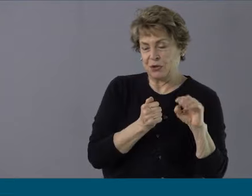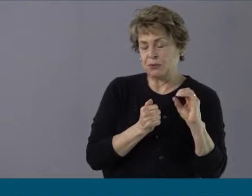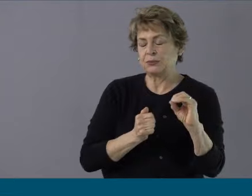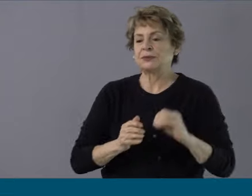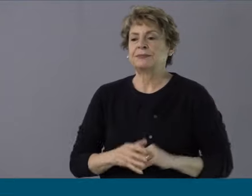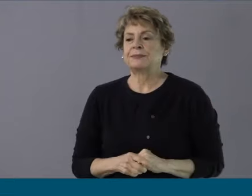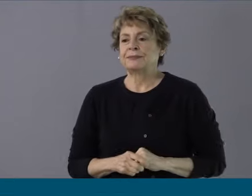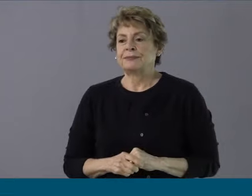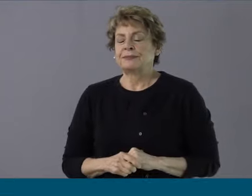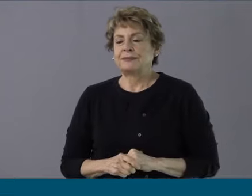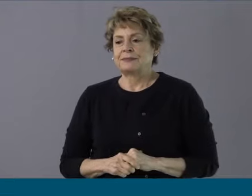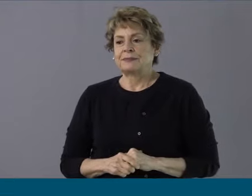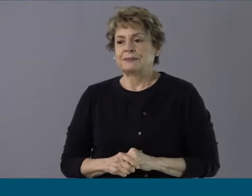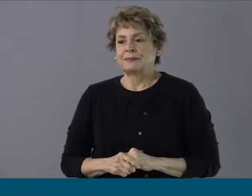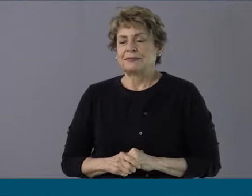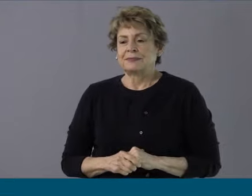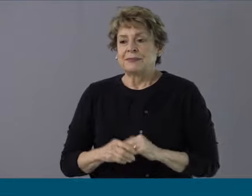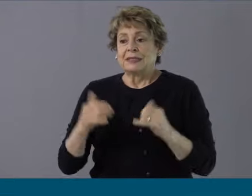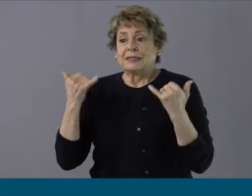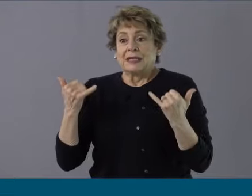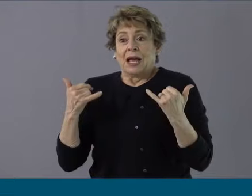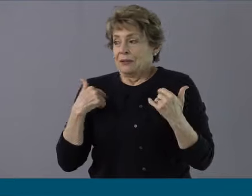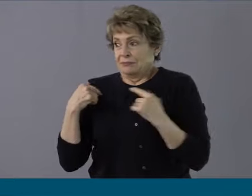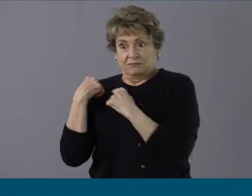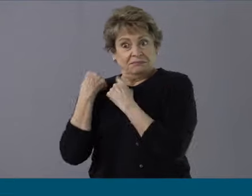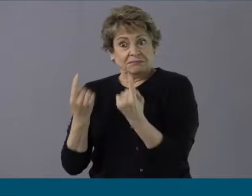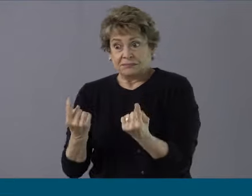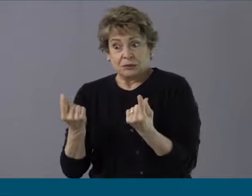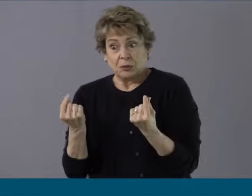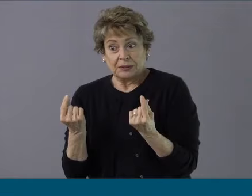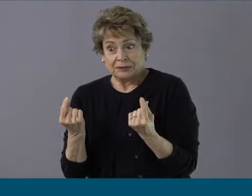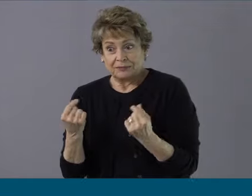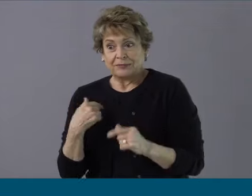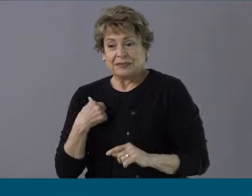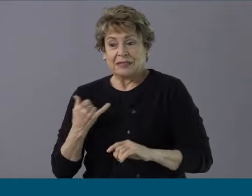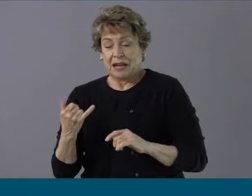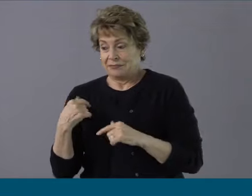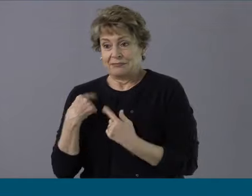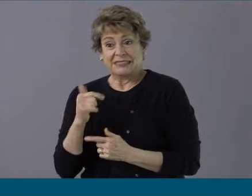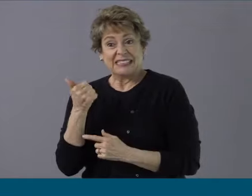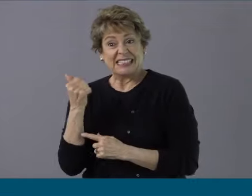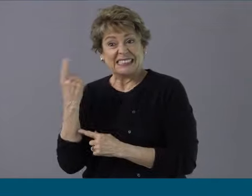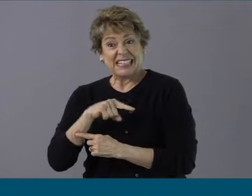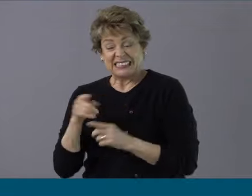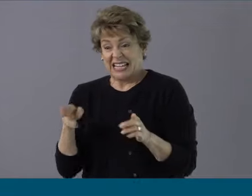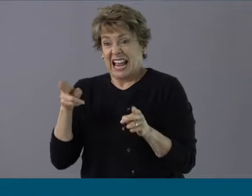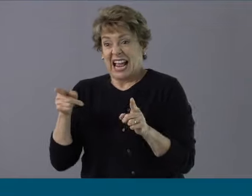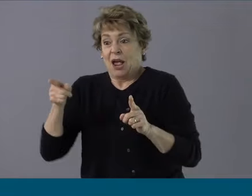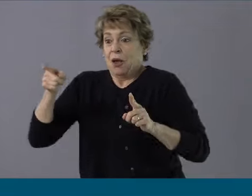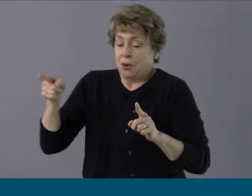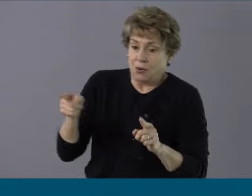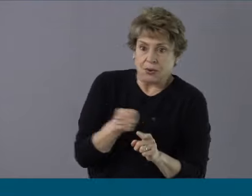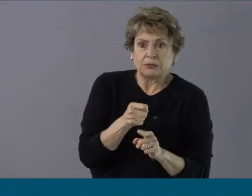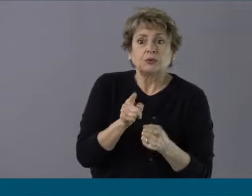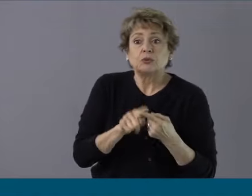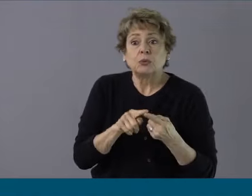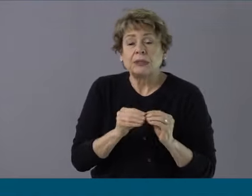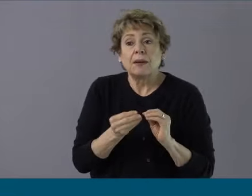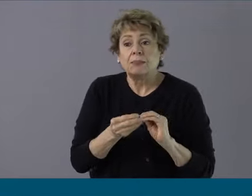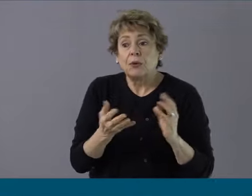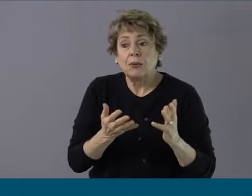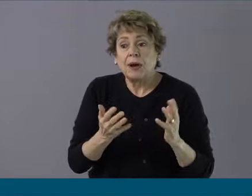10 days later, Arizona had moved 8 basis points to 1.1 on this